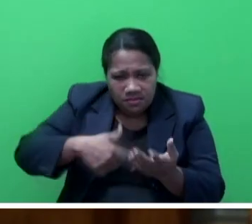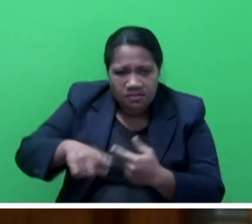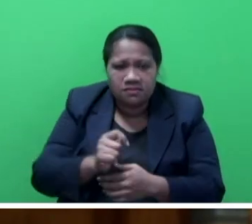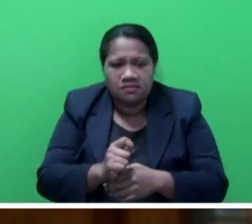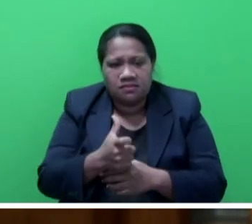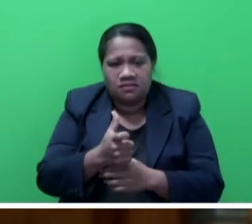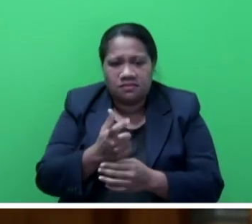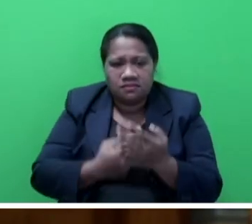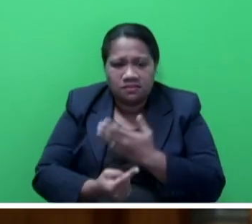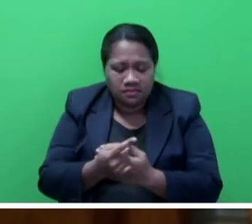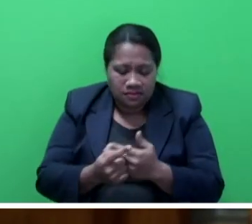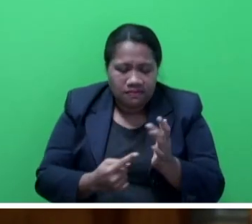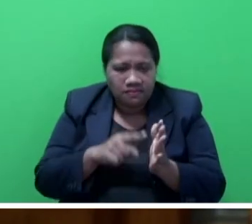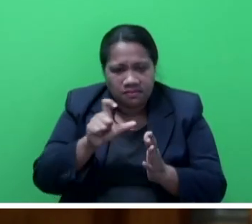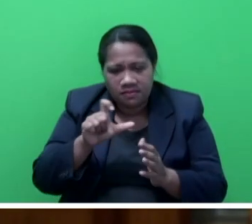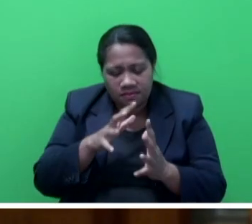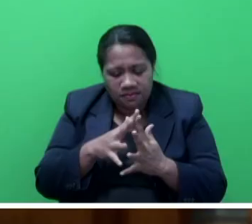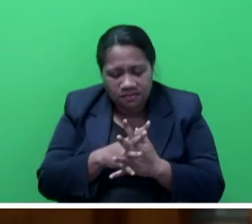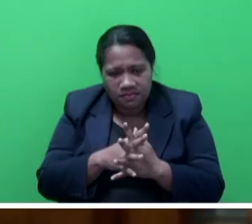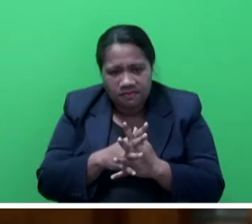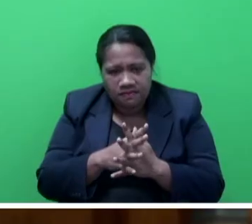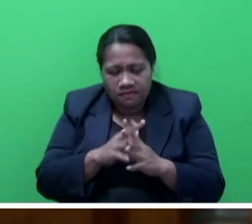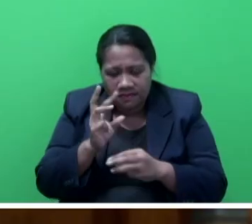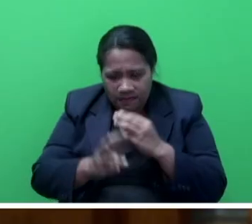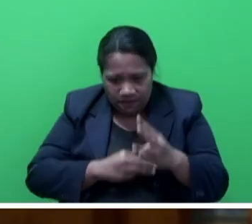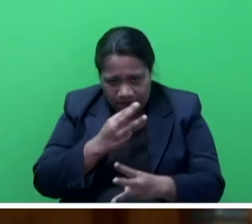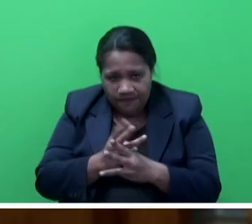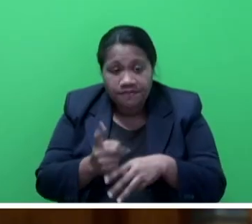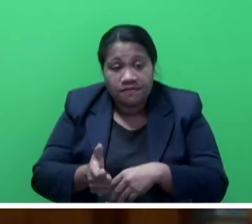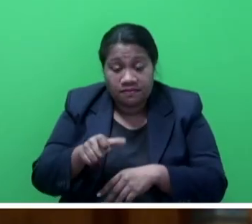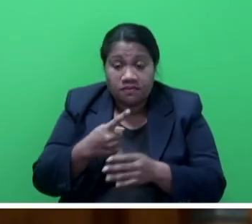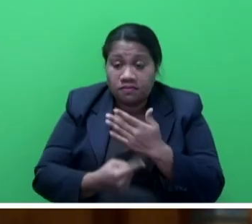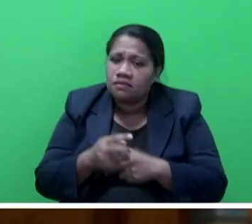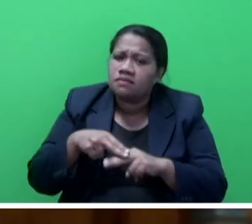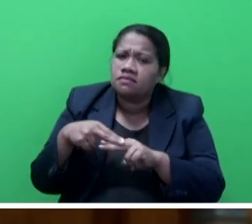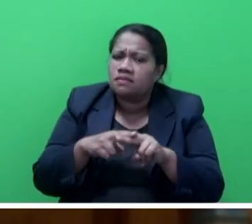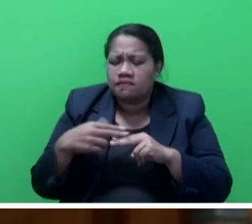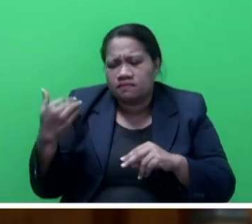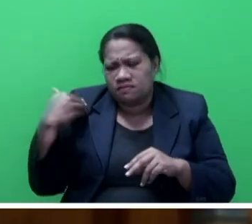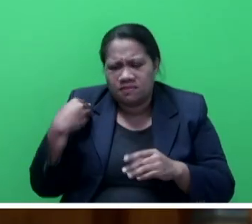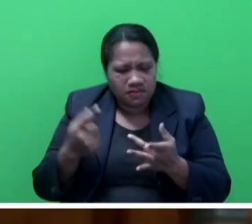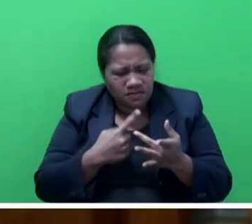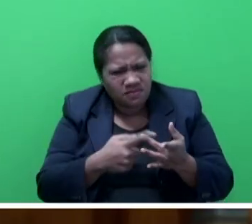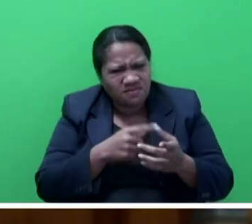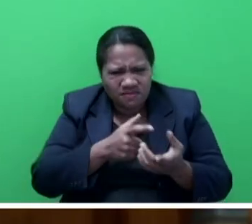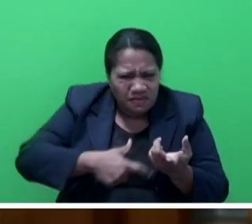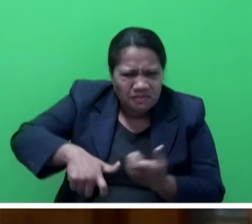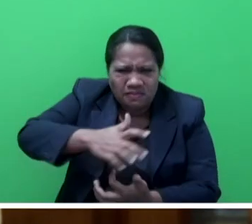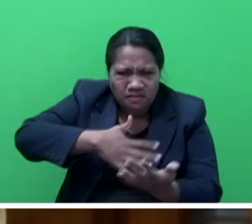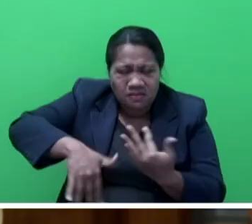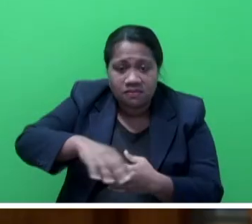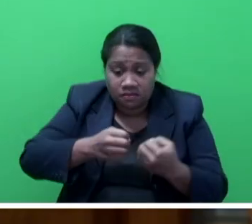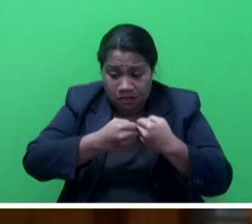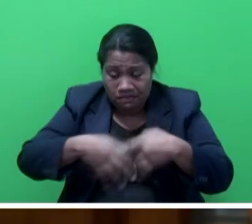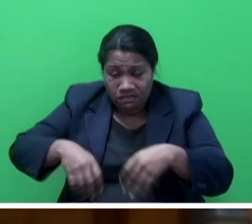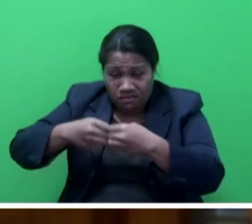Winston. After TC Winston, Mr. Speaker, Fiji was affected by Gita, Kenny, Harold, Yasa, and Tiziana. The damages caused